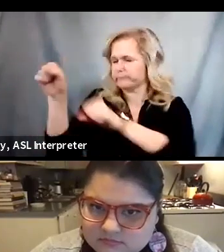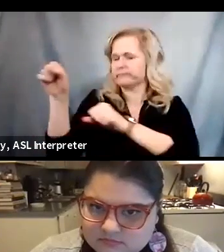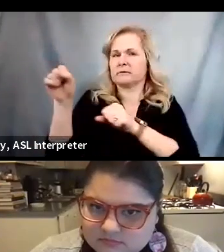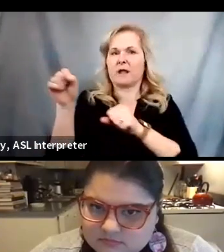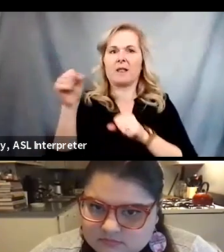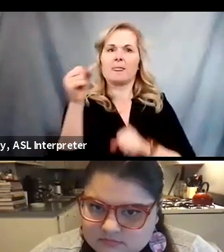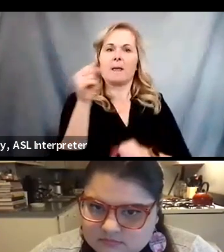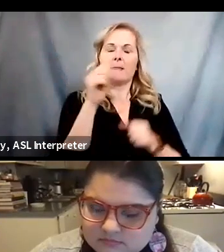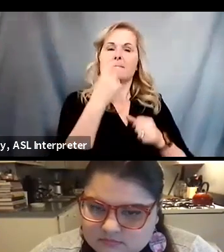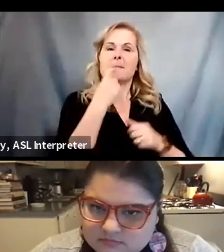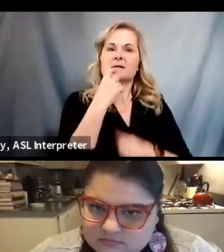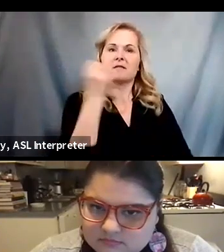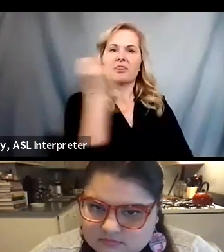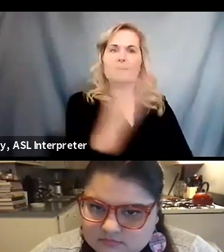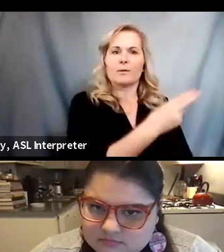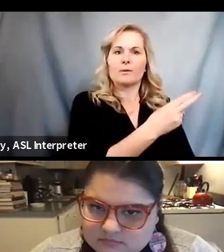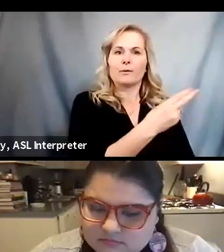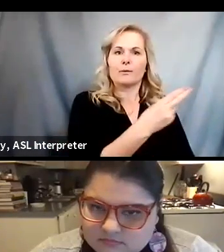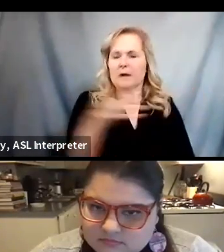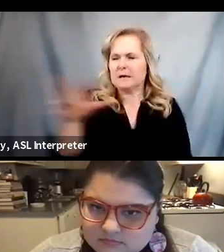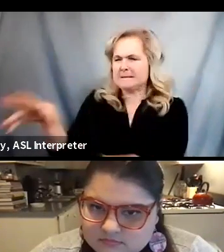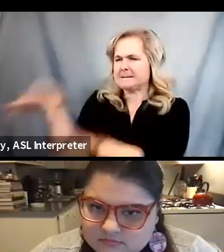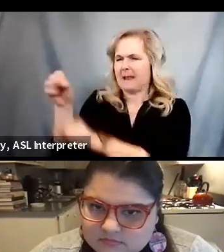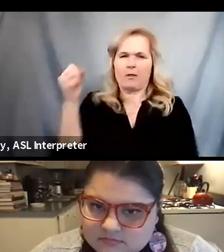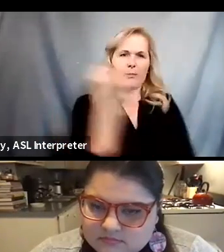we're taking, but we're never giving back. And that,